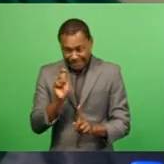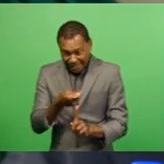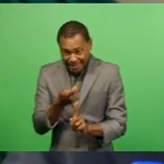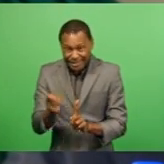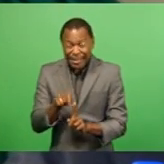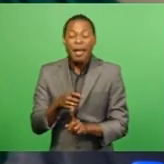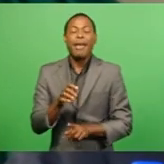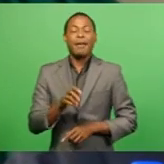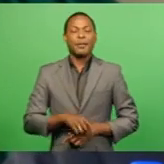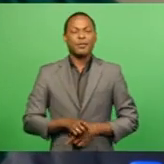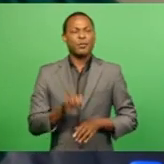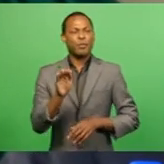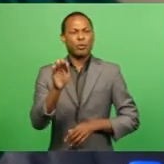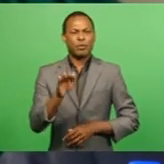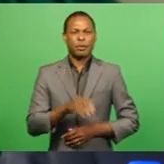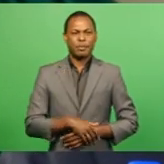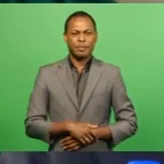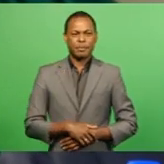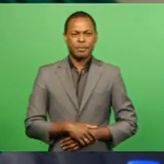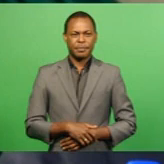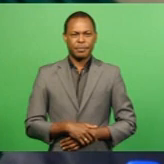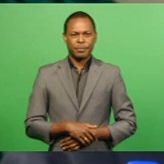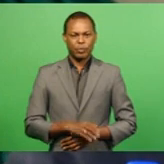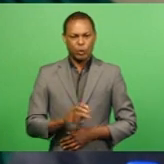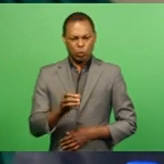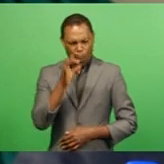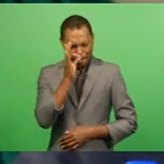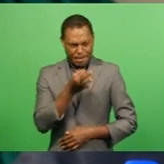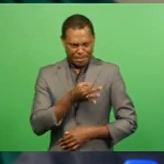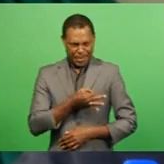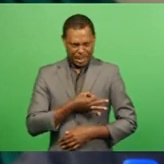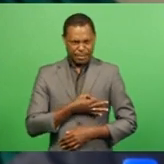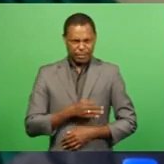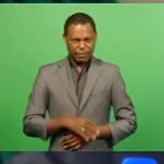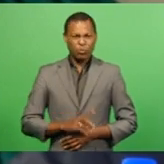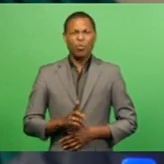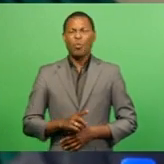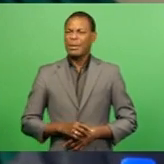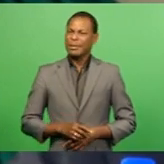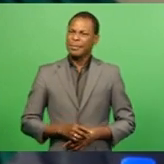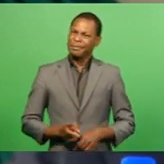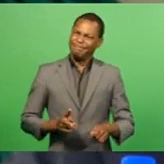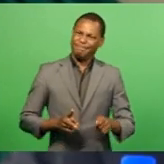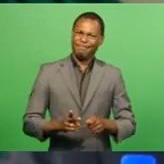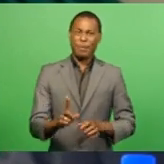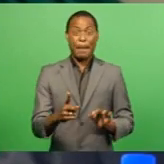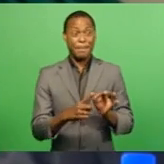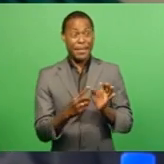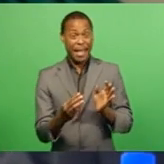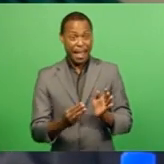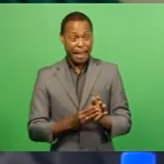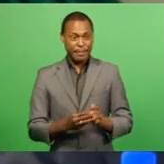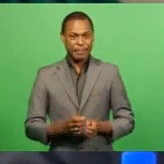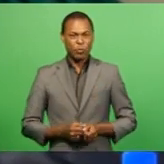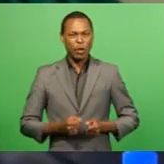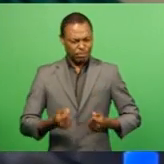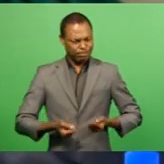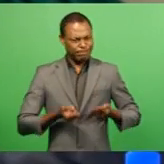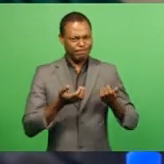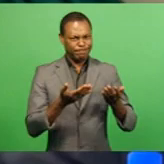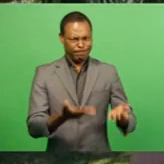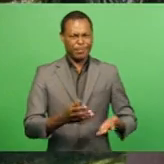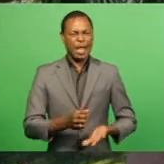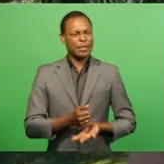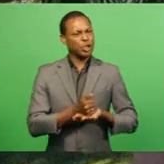dream that was carried through by the Honorable Prime Minister in being able to provide dialysis for the people of